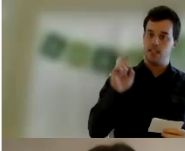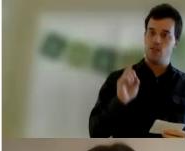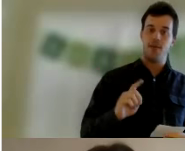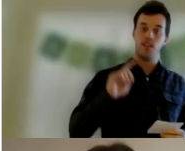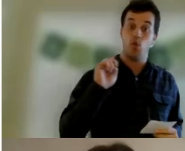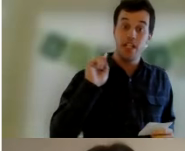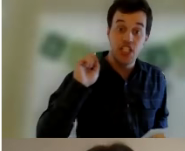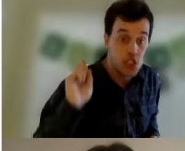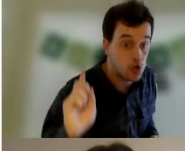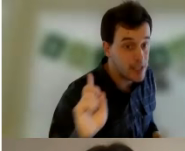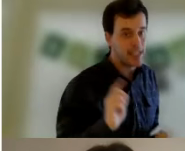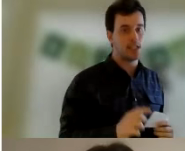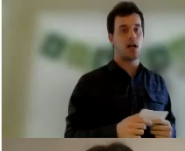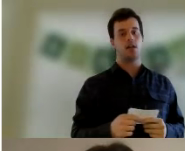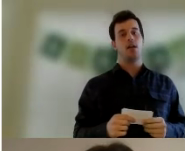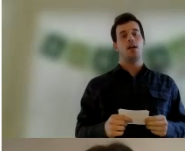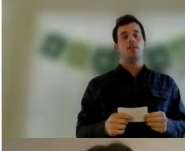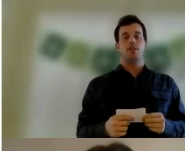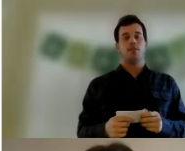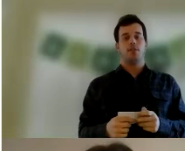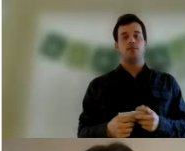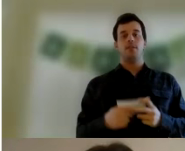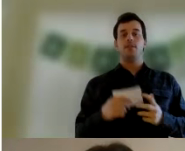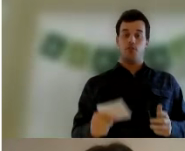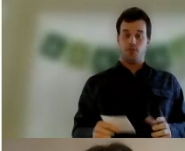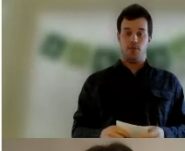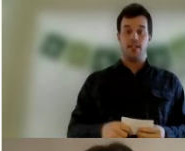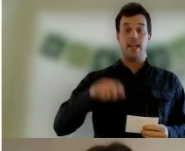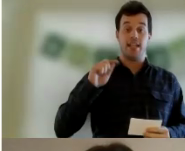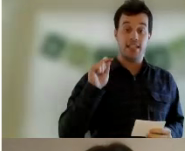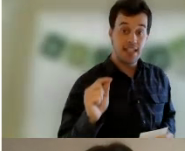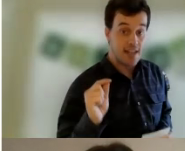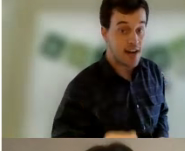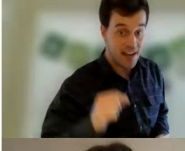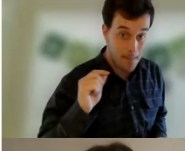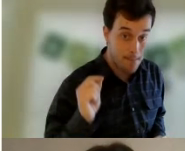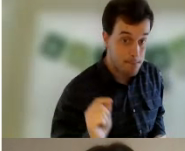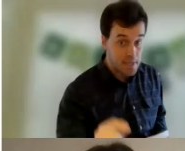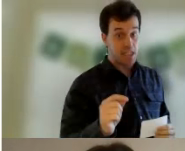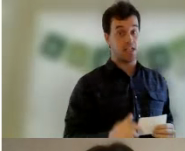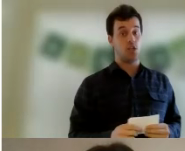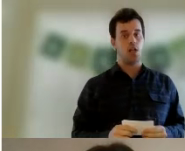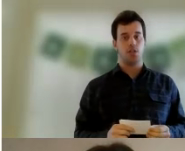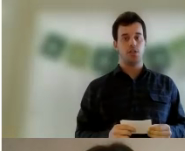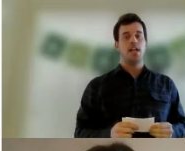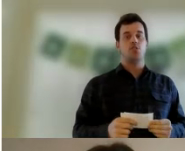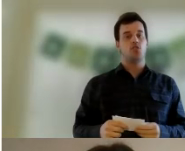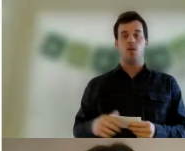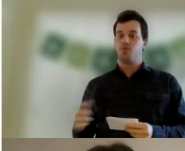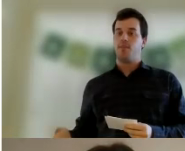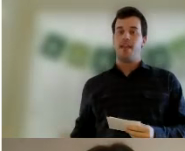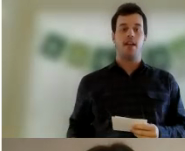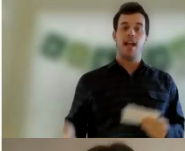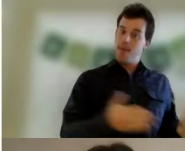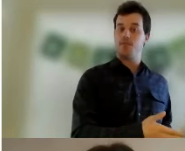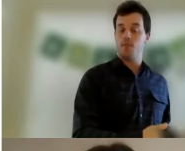states this newly passed $1 trillion federal infrastructure bill can take $65 billion to